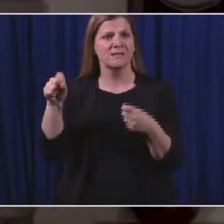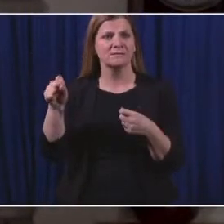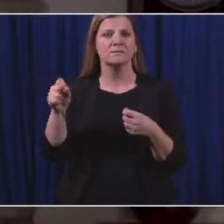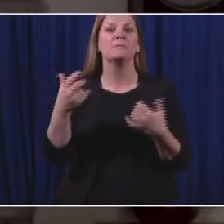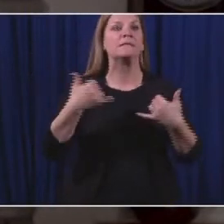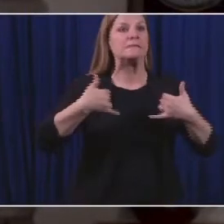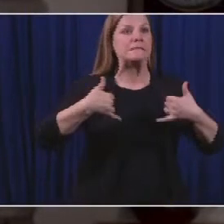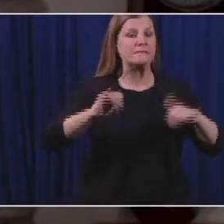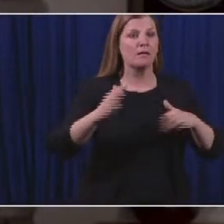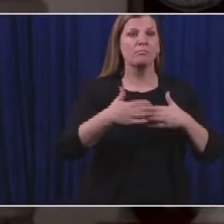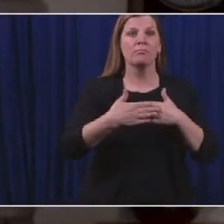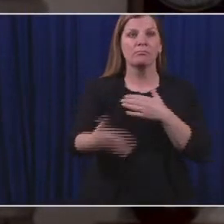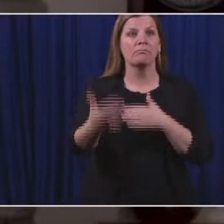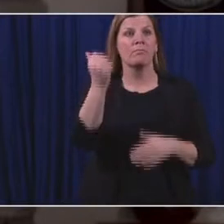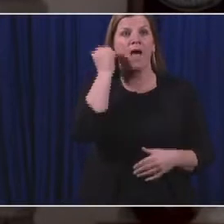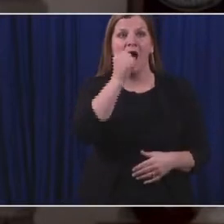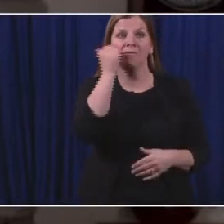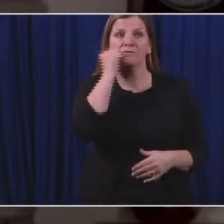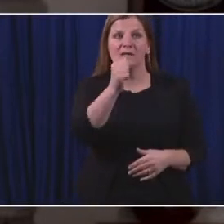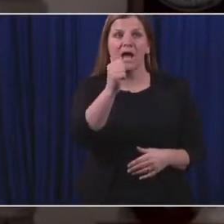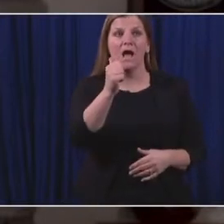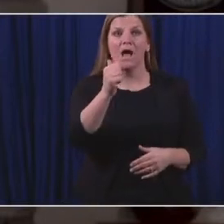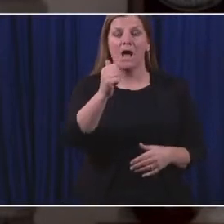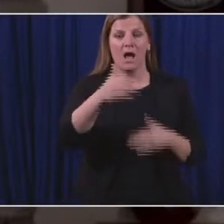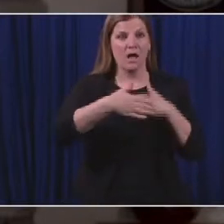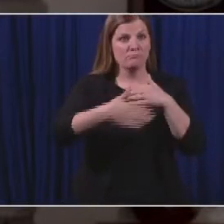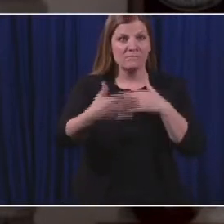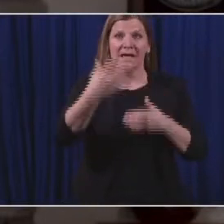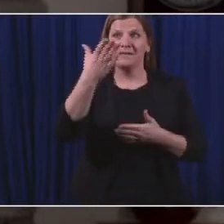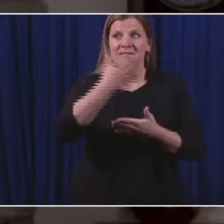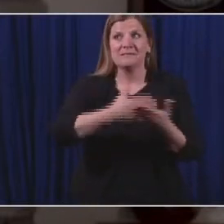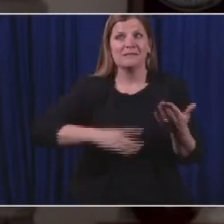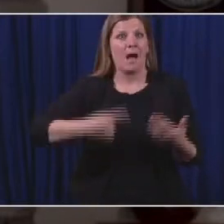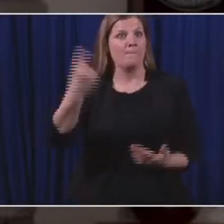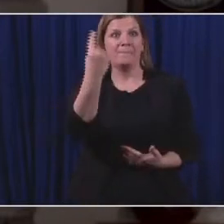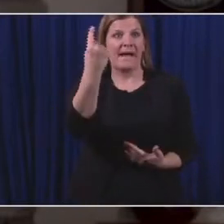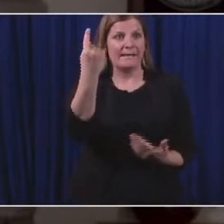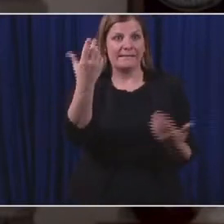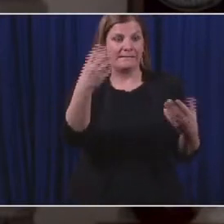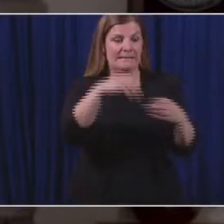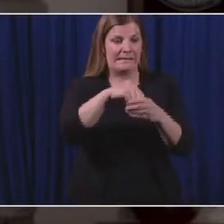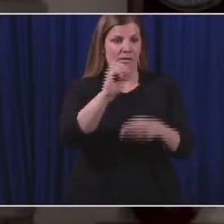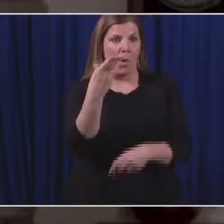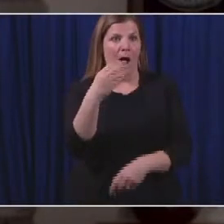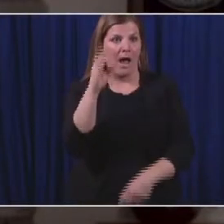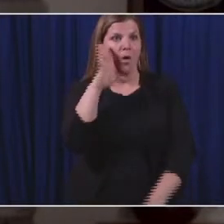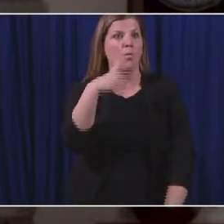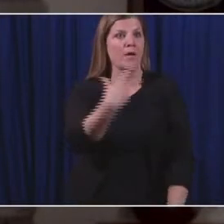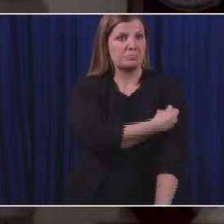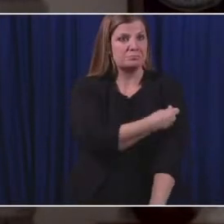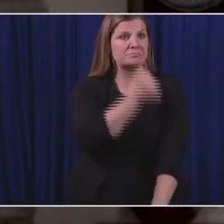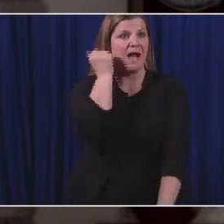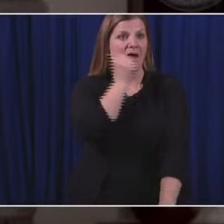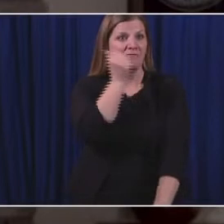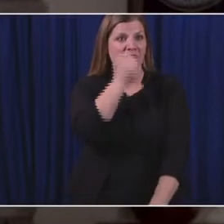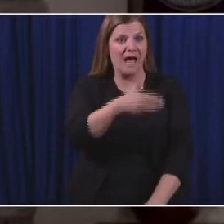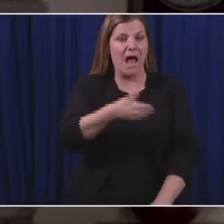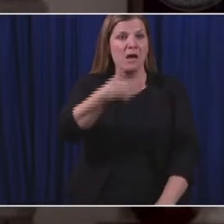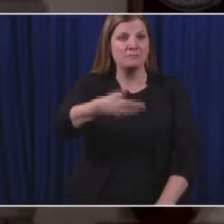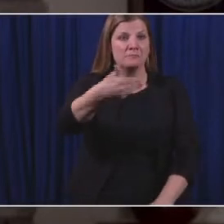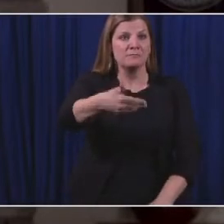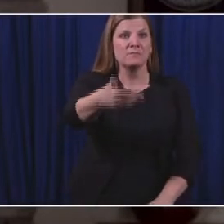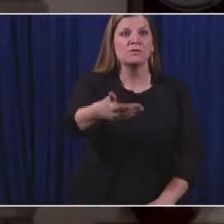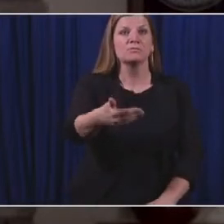somewhere in the state of Ohio, someone will be getting vaccinated. A lot of people will be getting vaccinated, and they will be, given